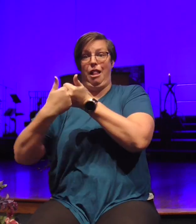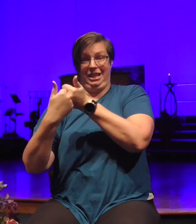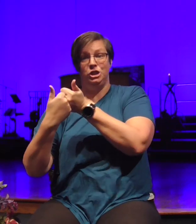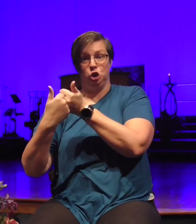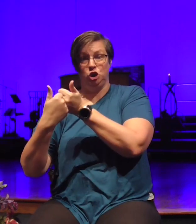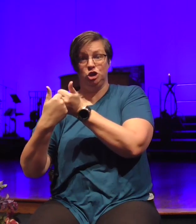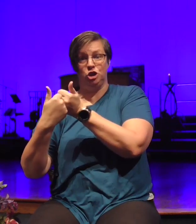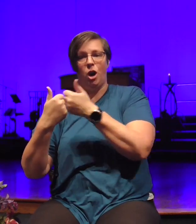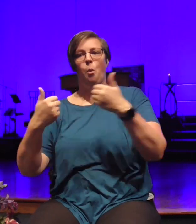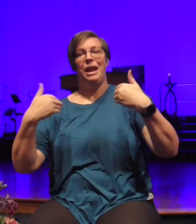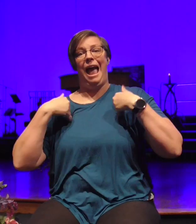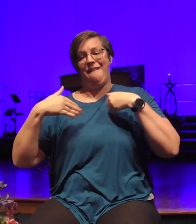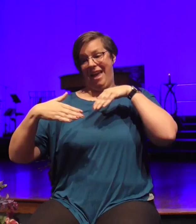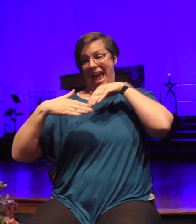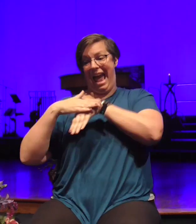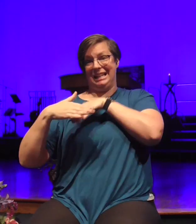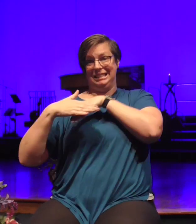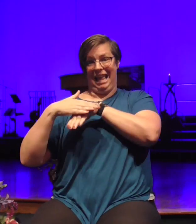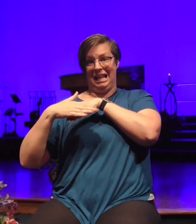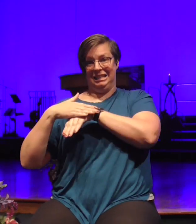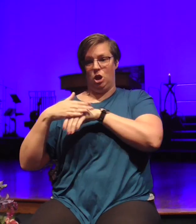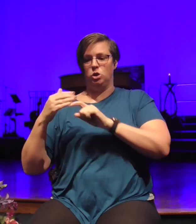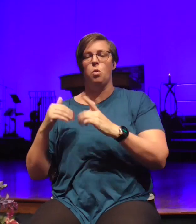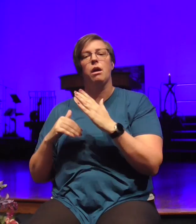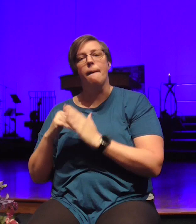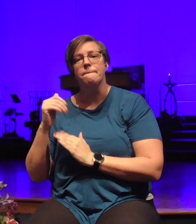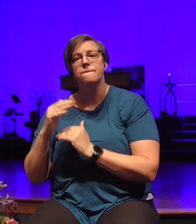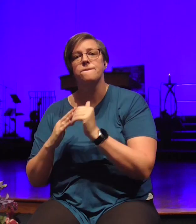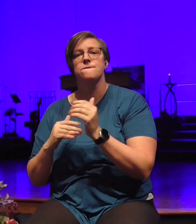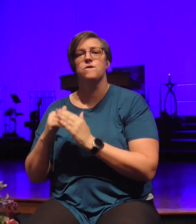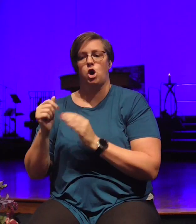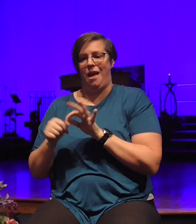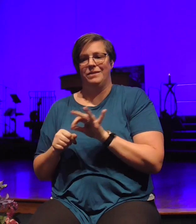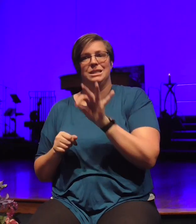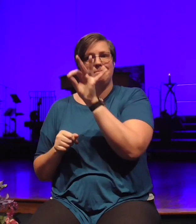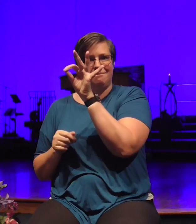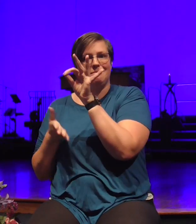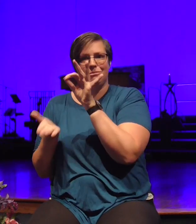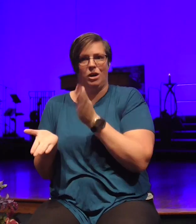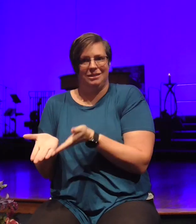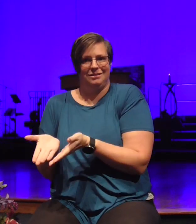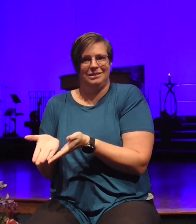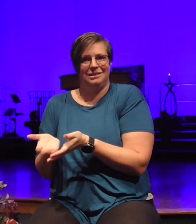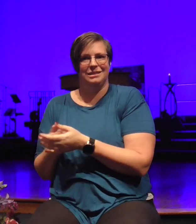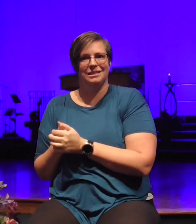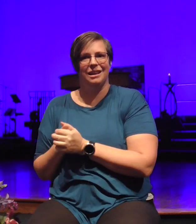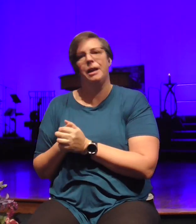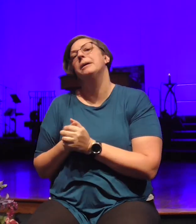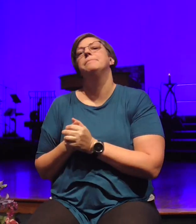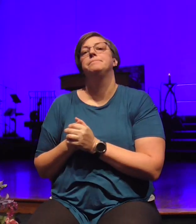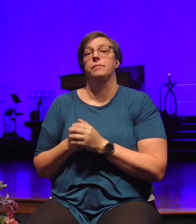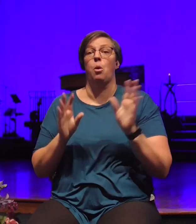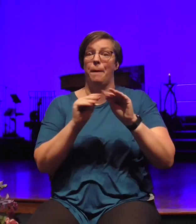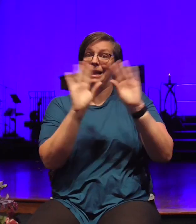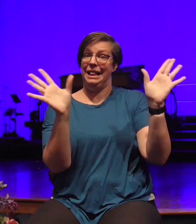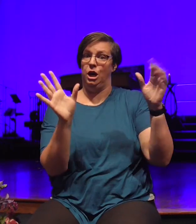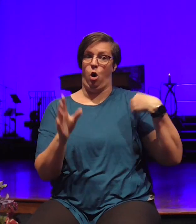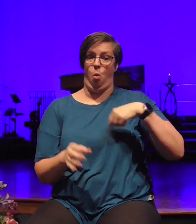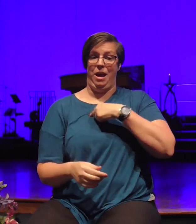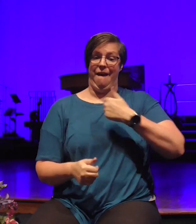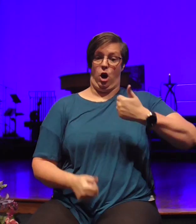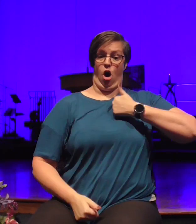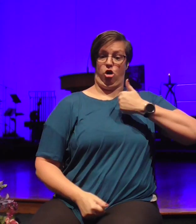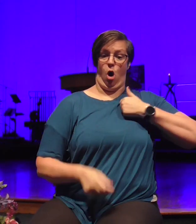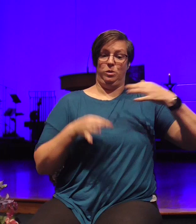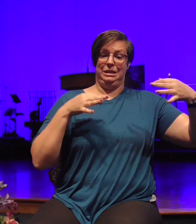access to that comfort, to that presence. I want to be really clear that even though we have our own definition of God, when